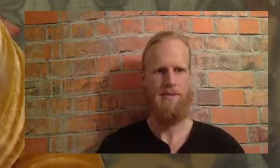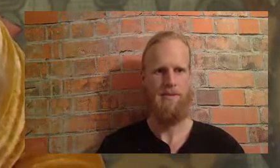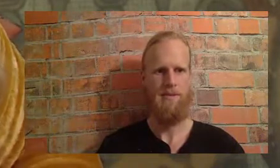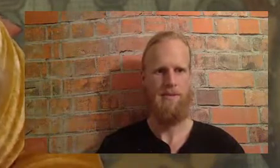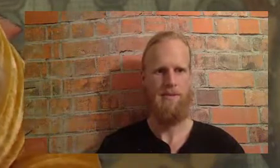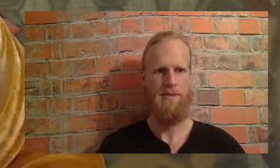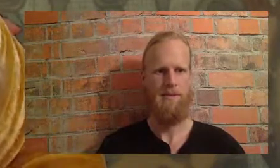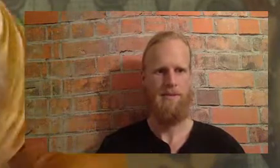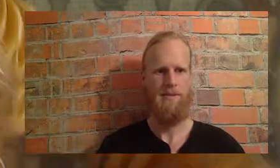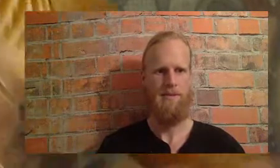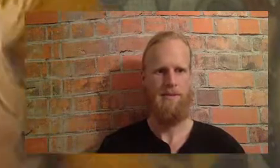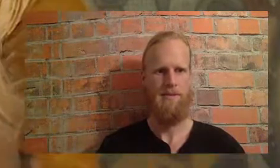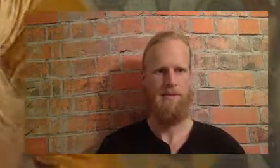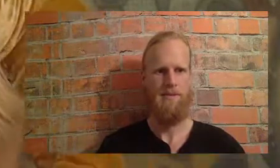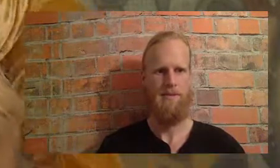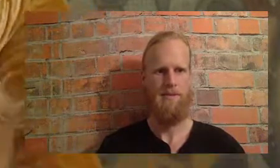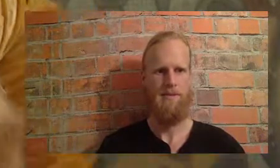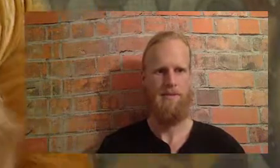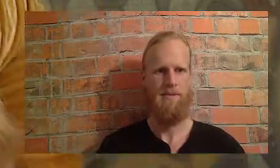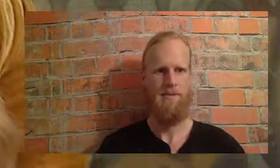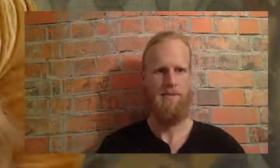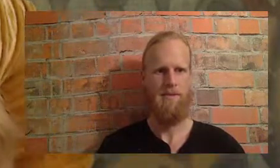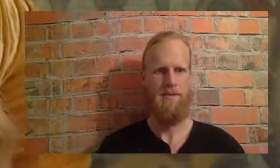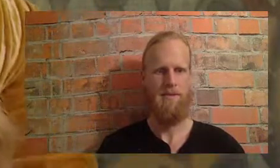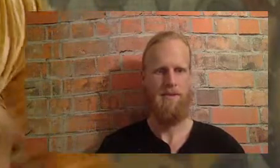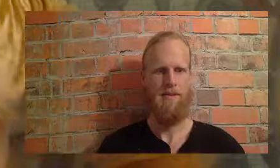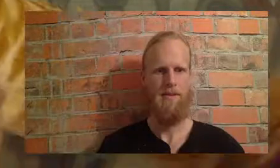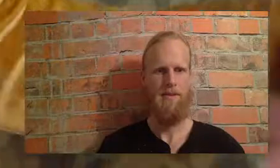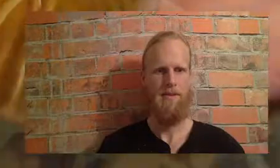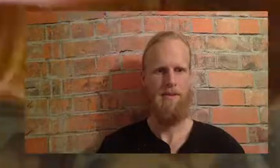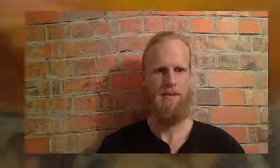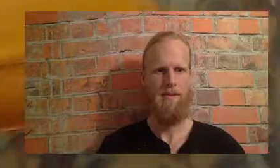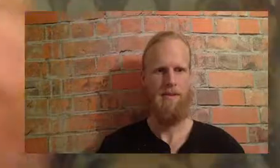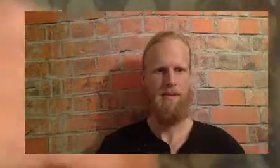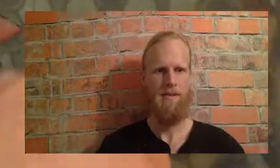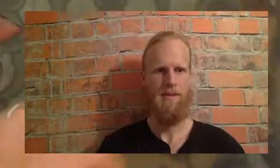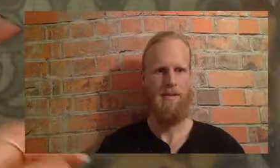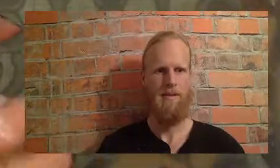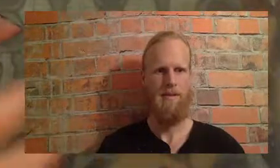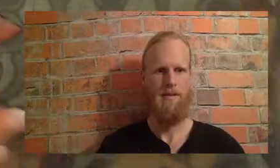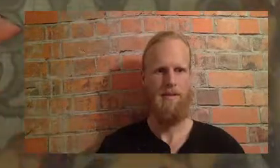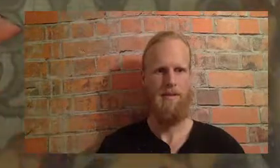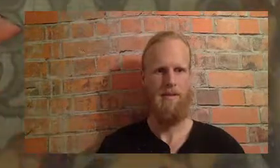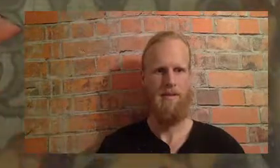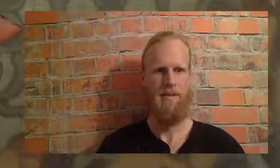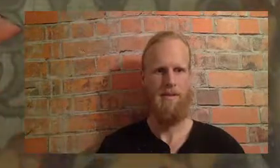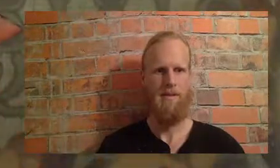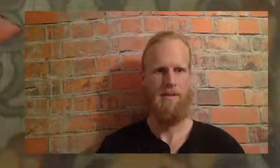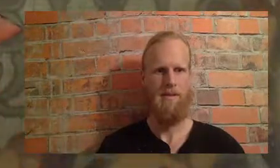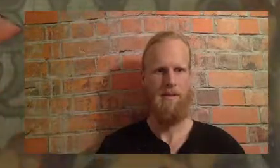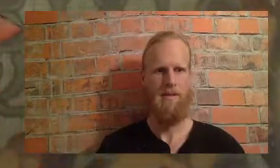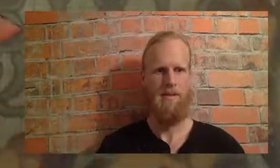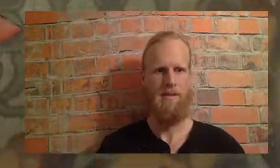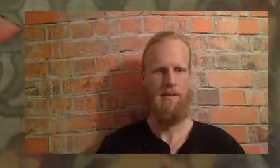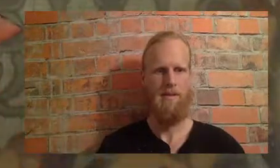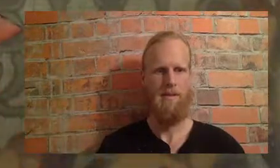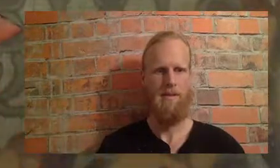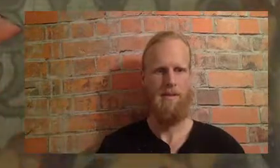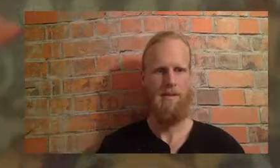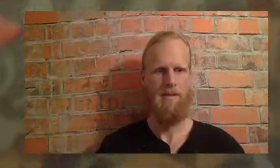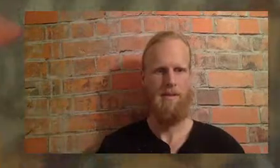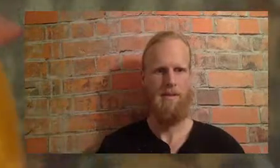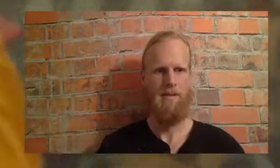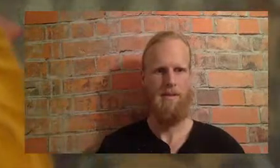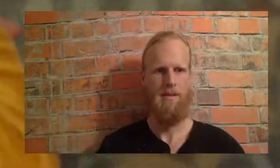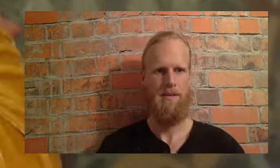Tap the side of the ribs, side seam of the body. So you could cross your arms like this and tap right here on